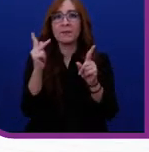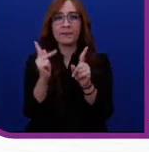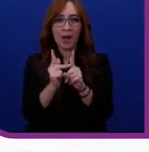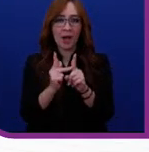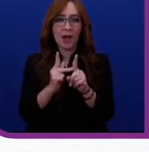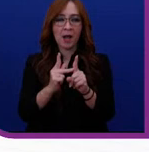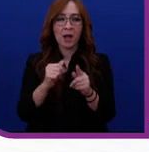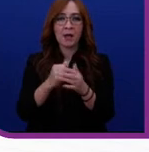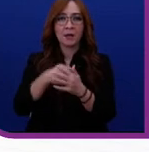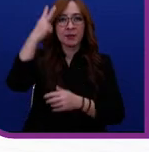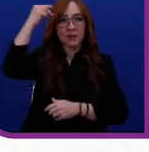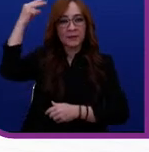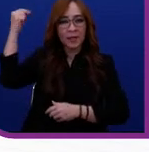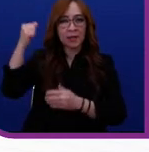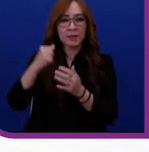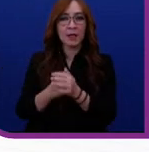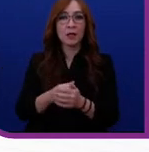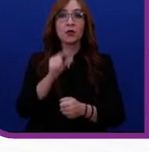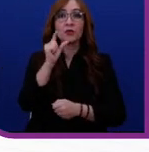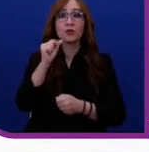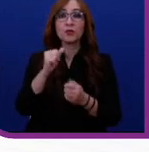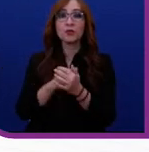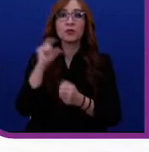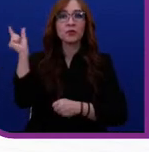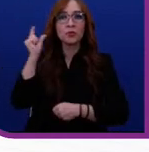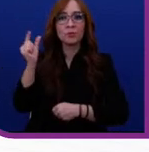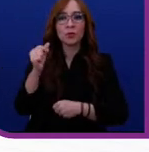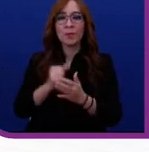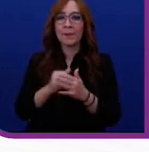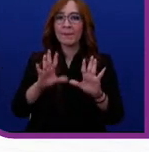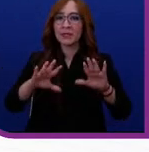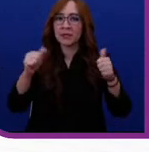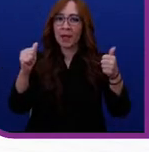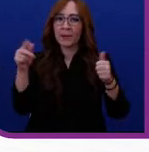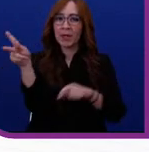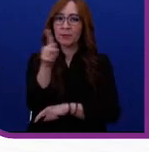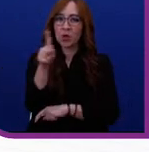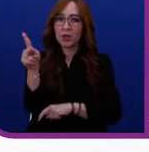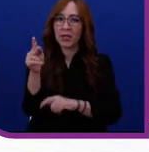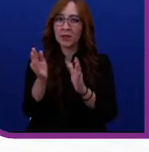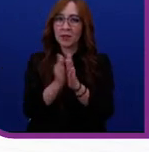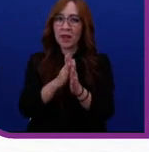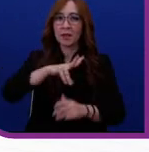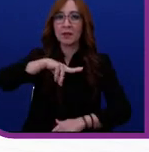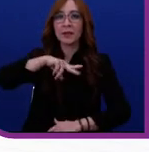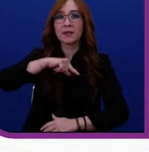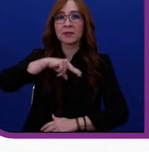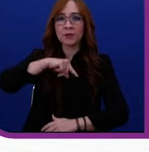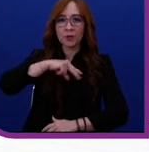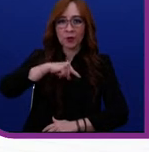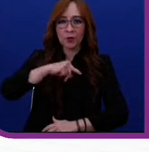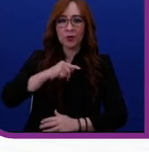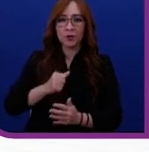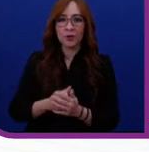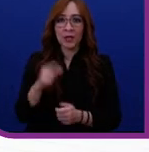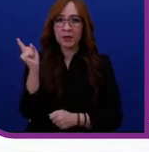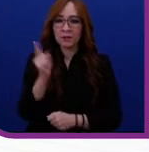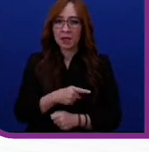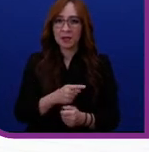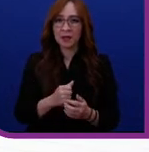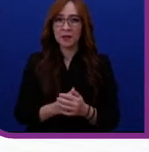help preparing Project betul Shoulders king on the private file private site Which is